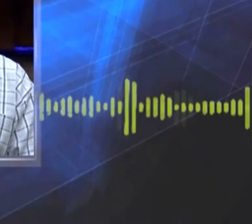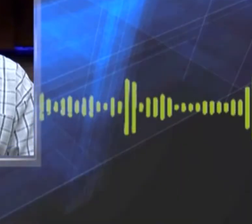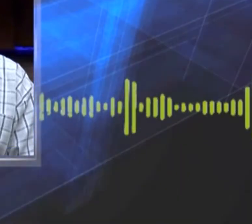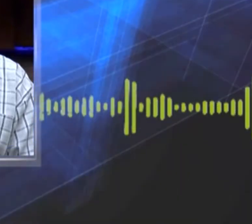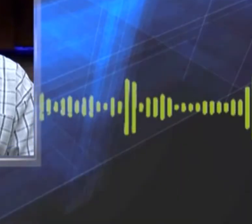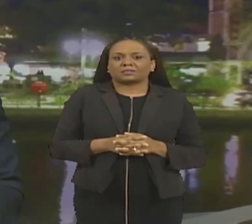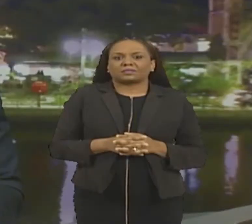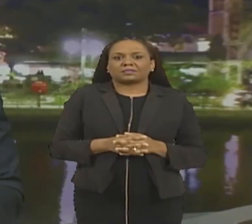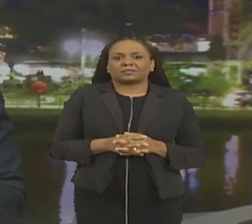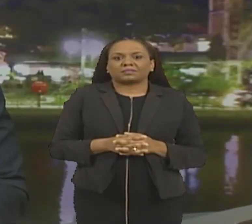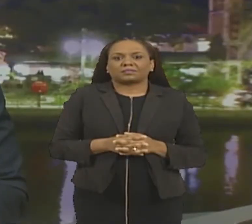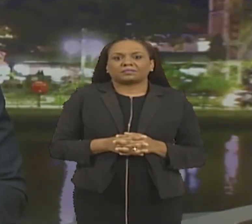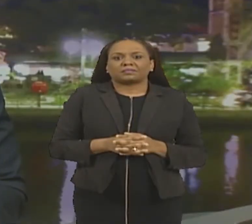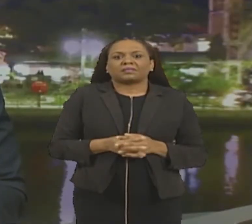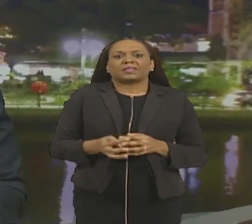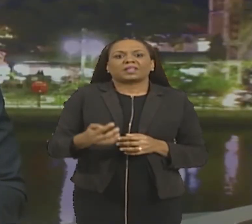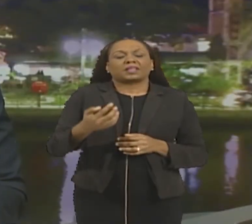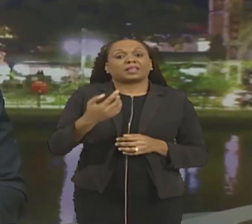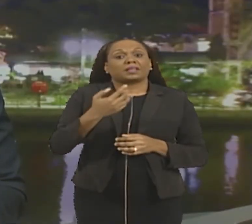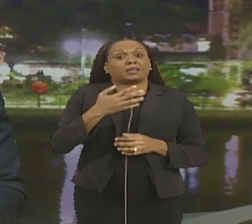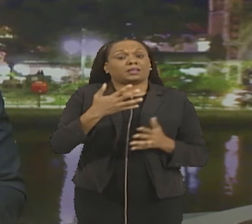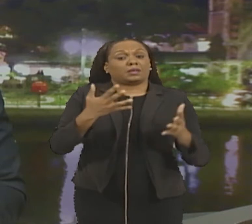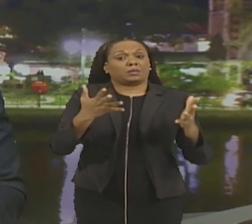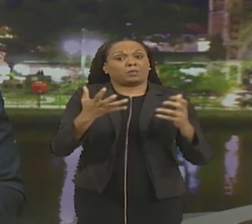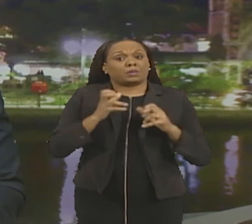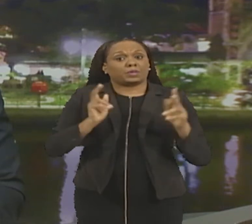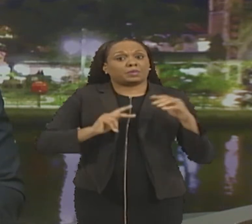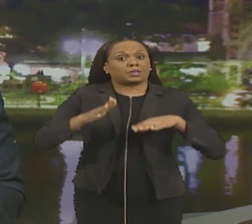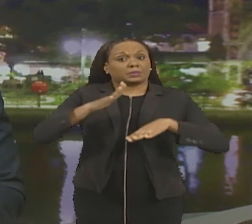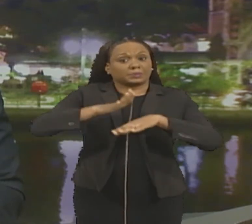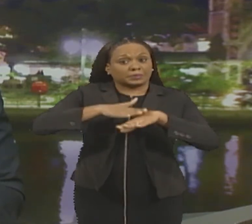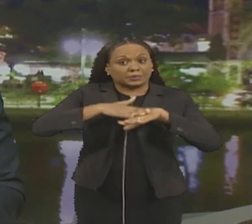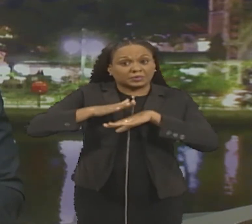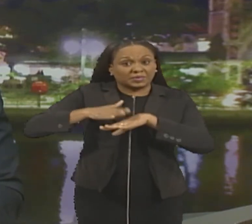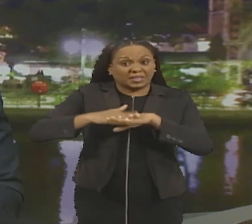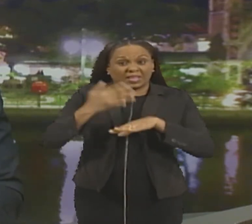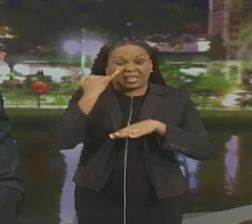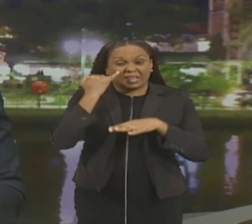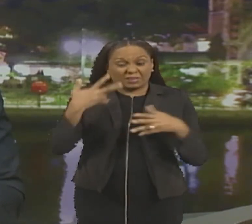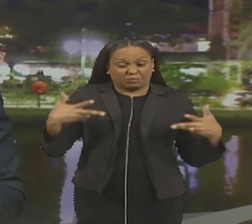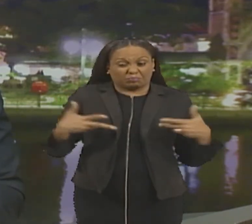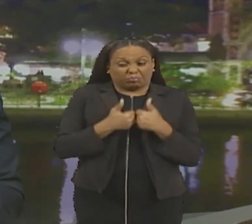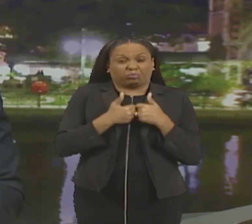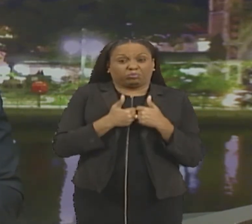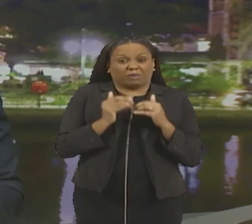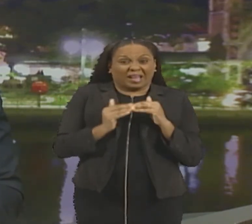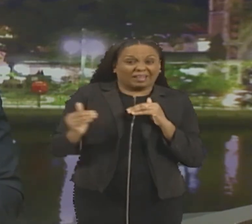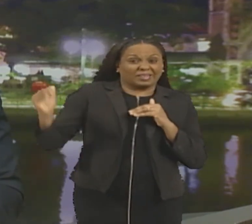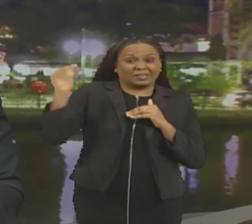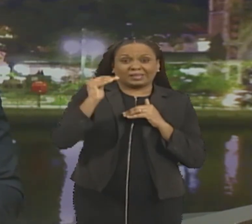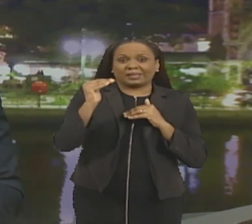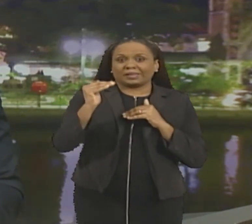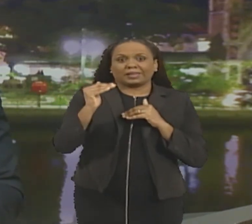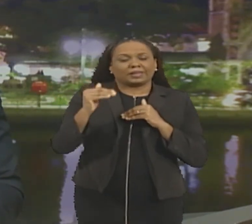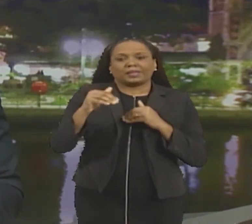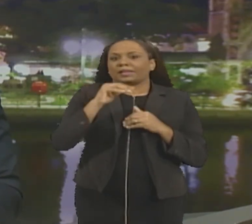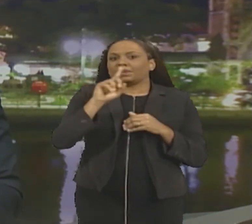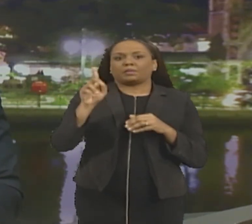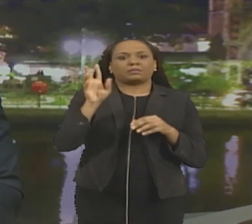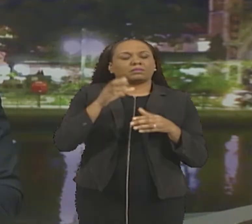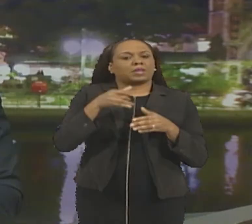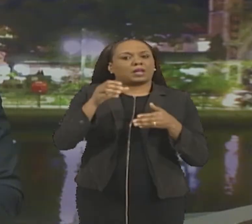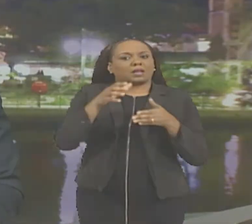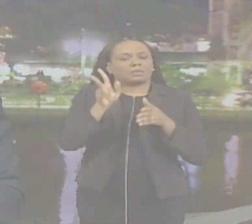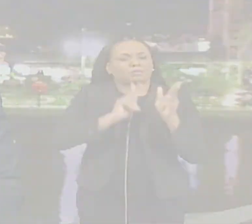costs. Mr. Holder cautions that if the accident rate for the sector stays at current levels, PSV will not be the